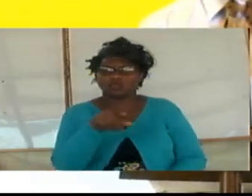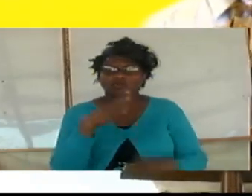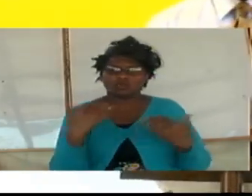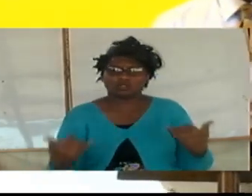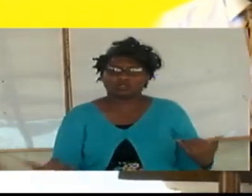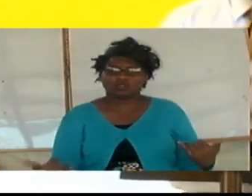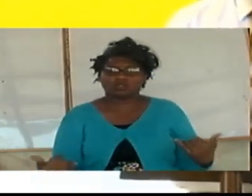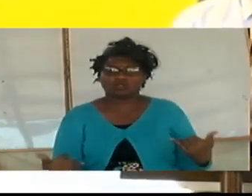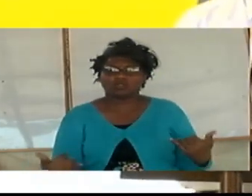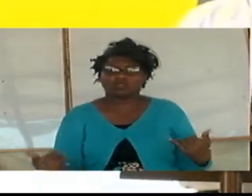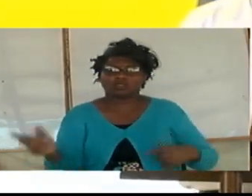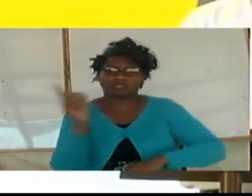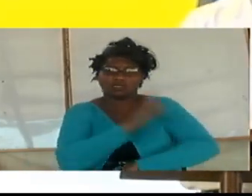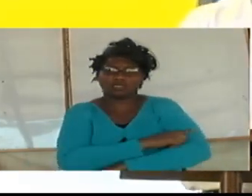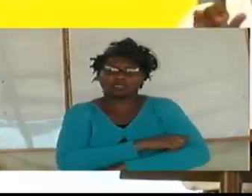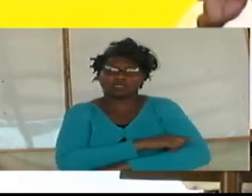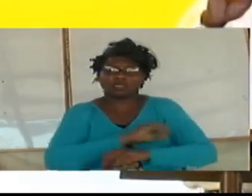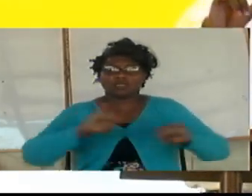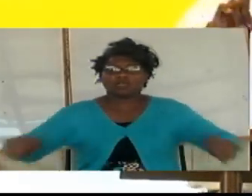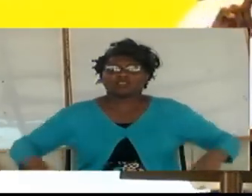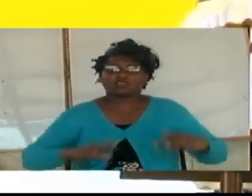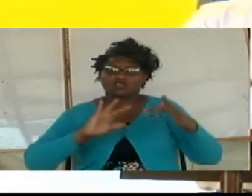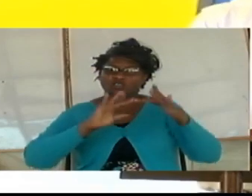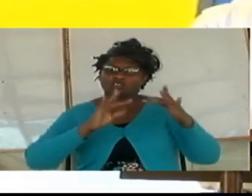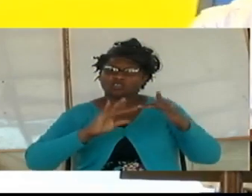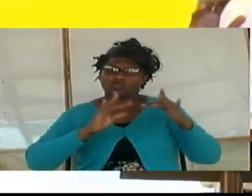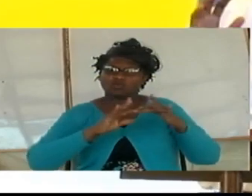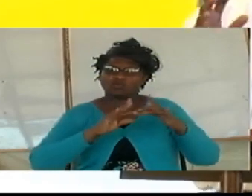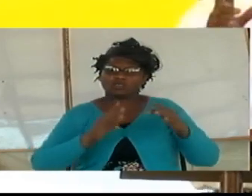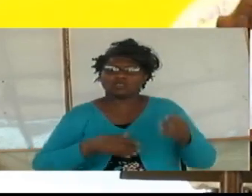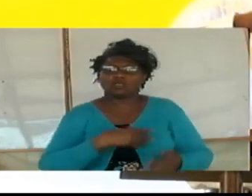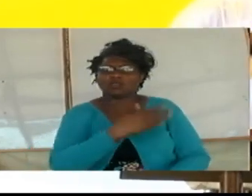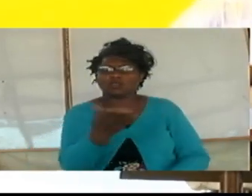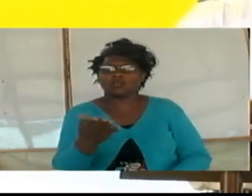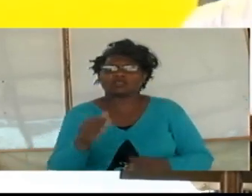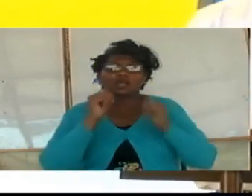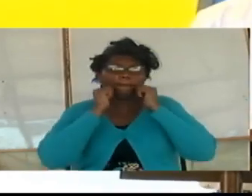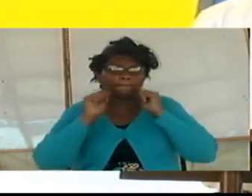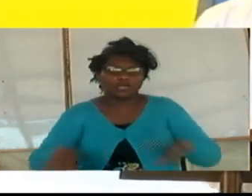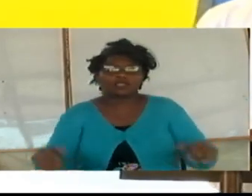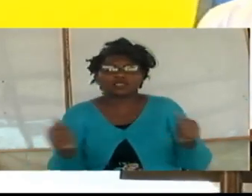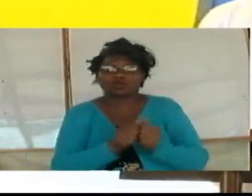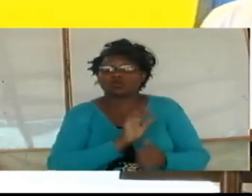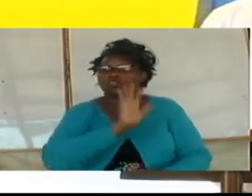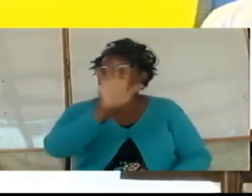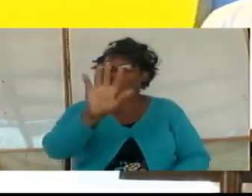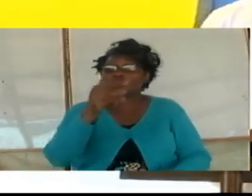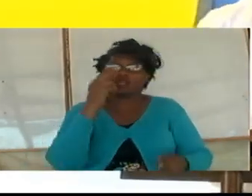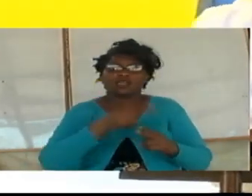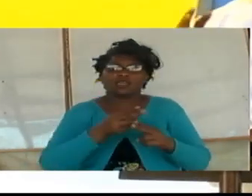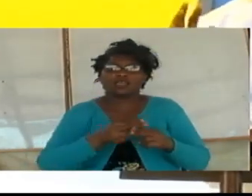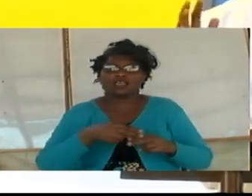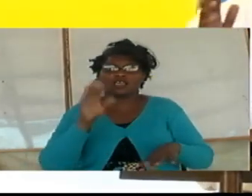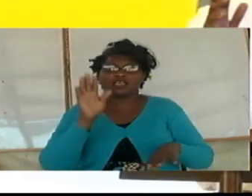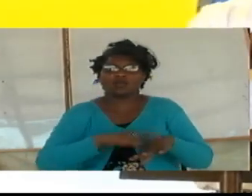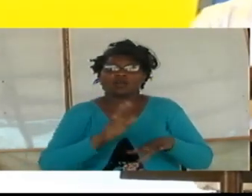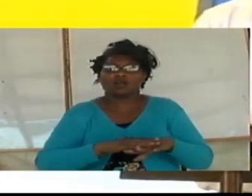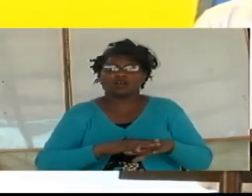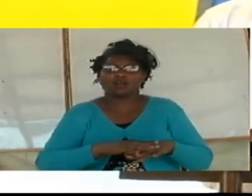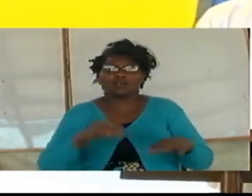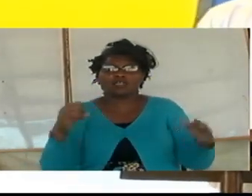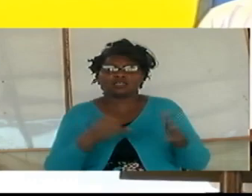service, there's a blessing with your name on it. Just sing the songs with us. Just lift the name